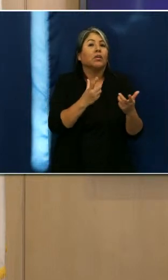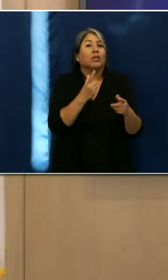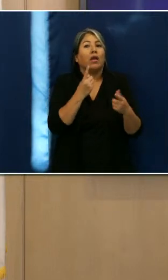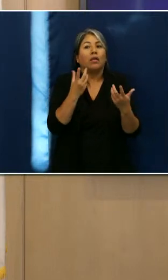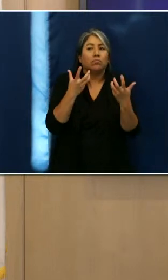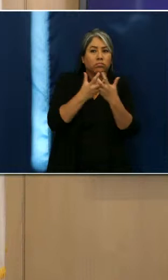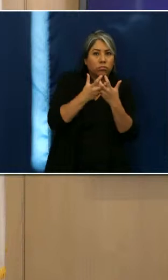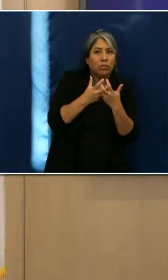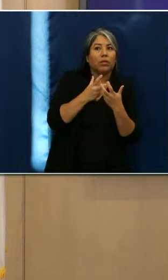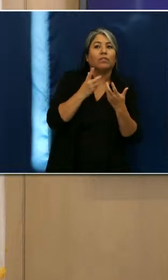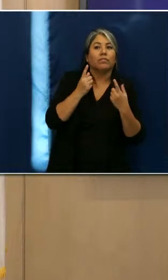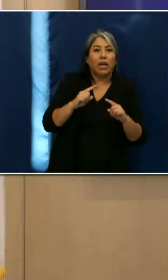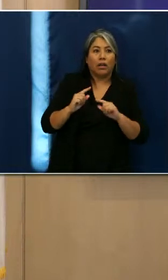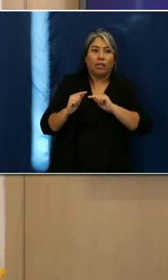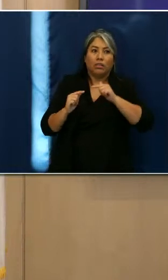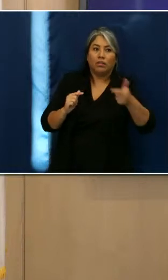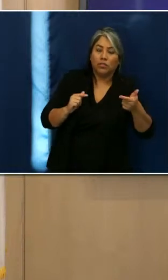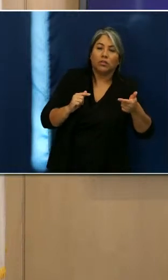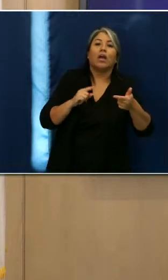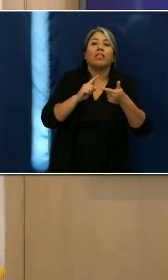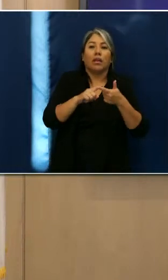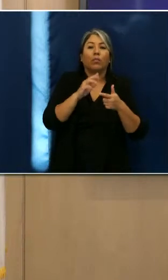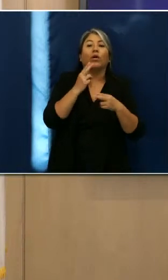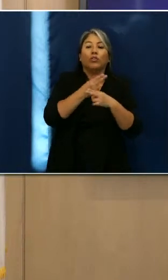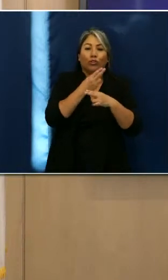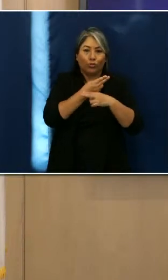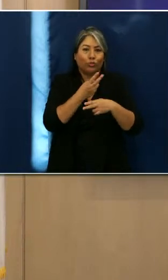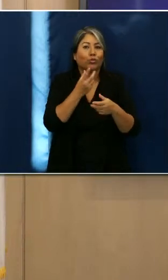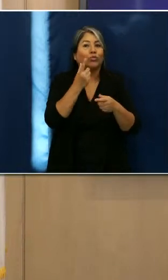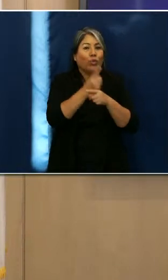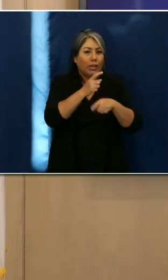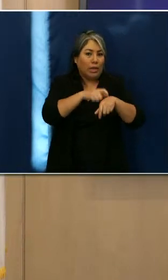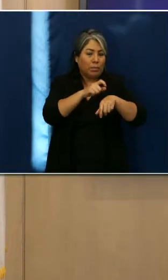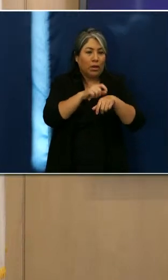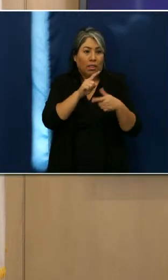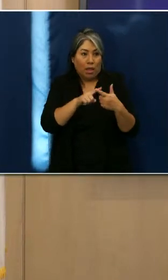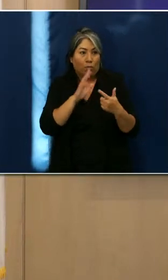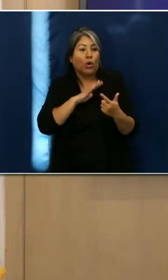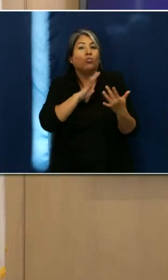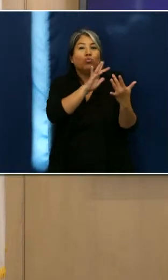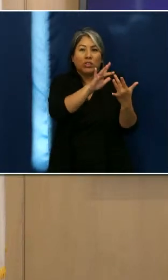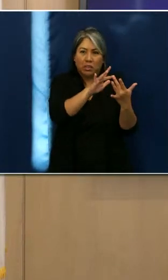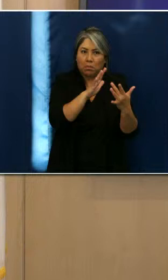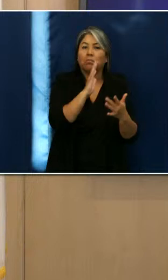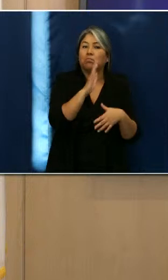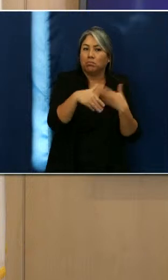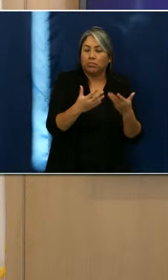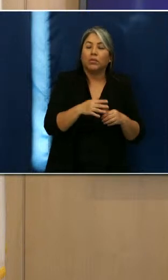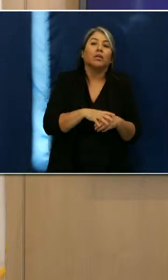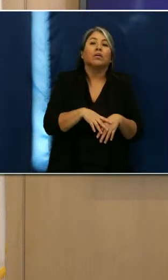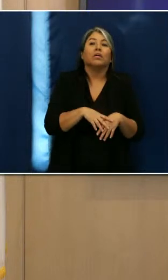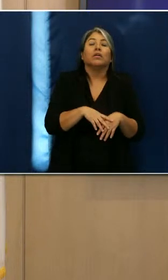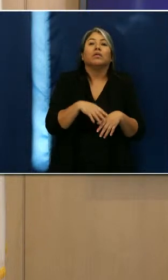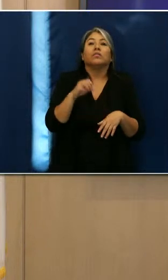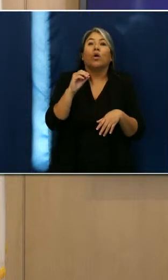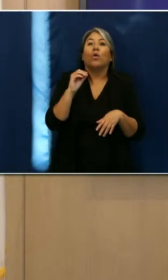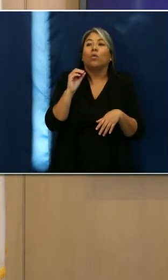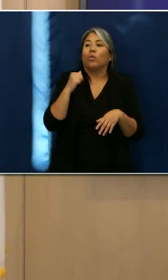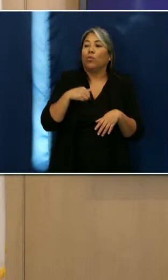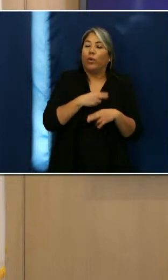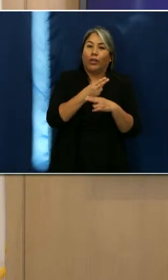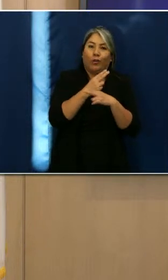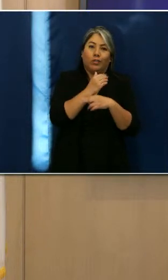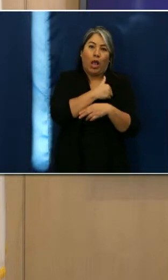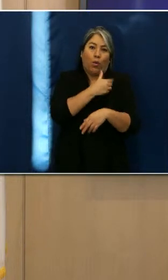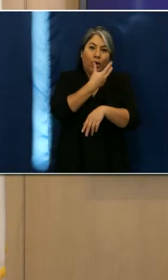get vaccine, we will use those same techniques to go ahead and reach them. Also, we learned a lot by utilizing our